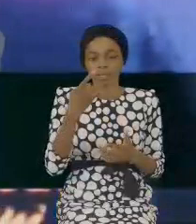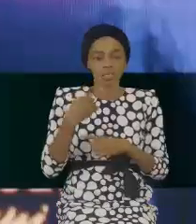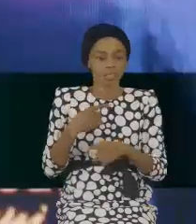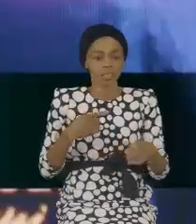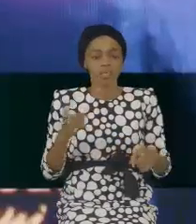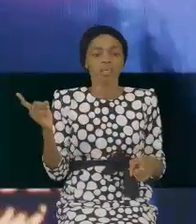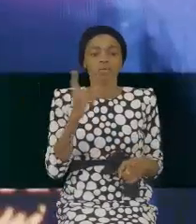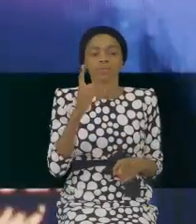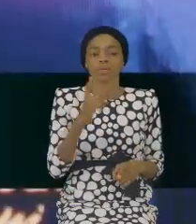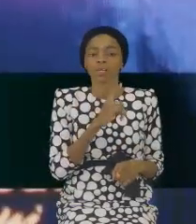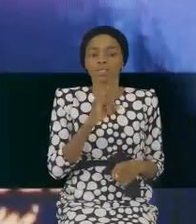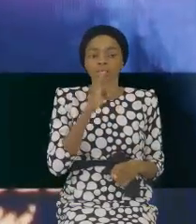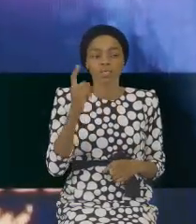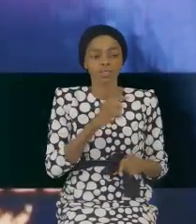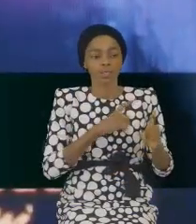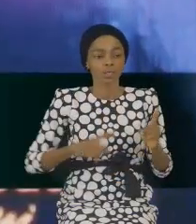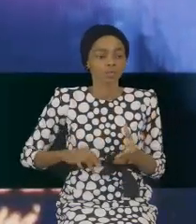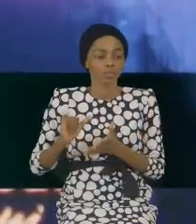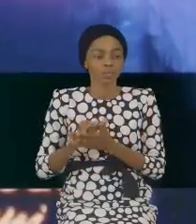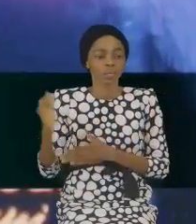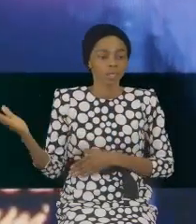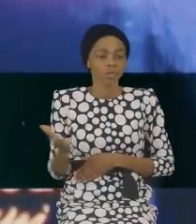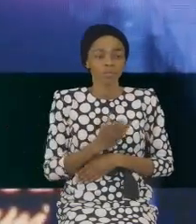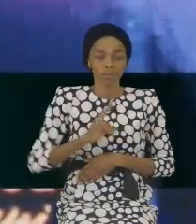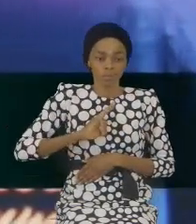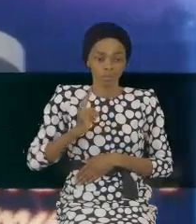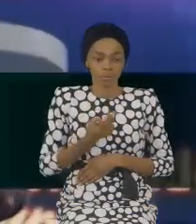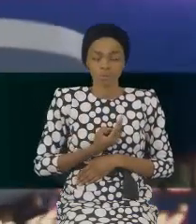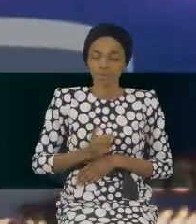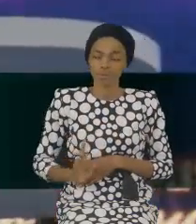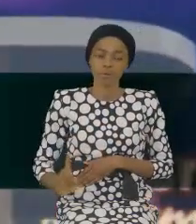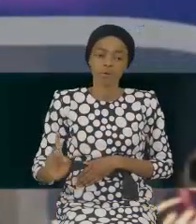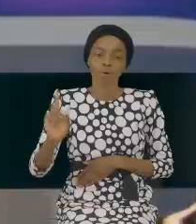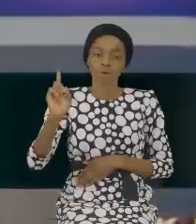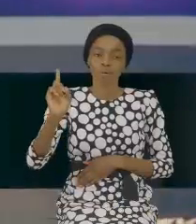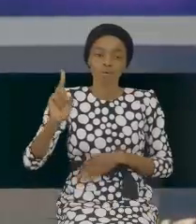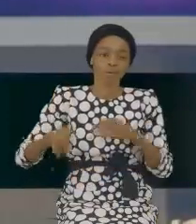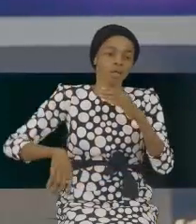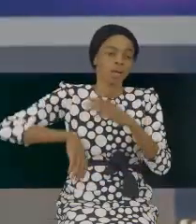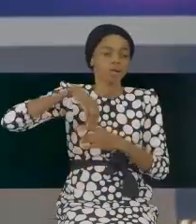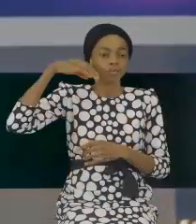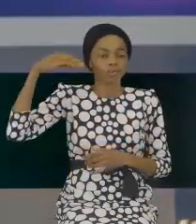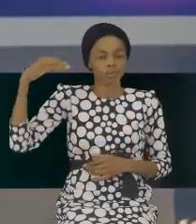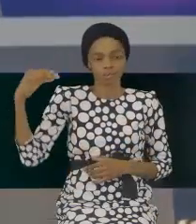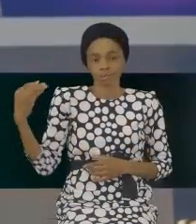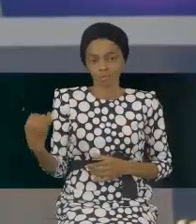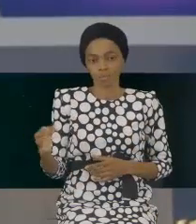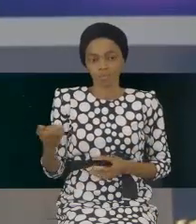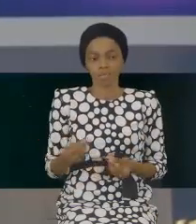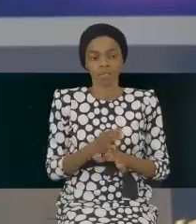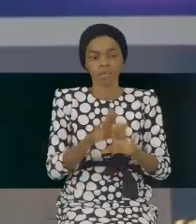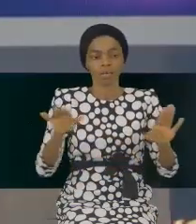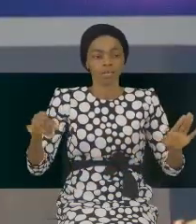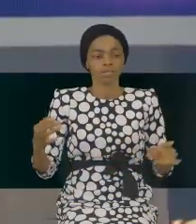they, where is the Lord that brought us up out of the land